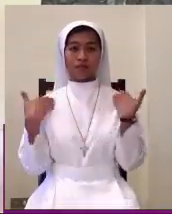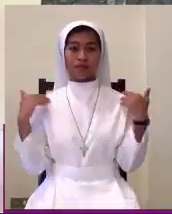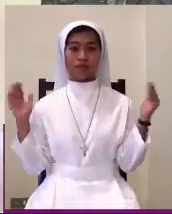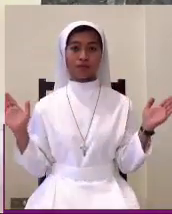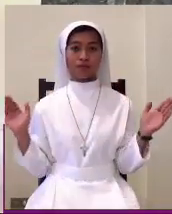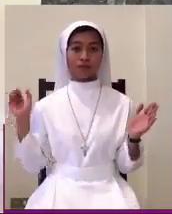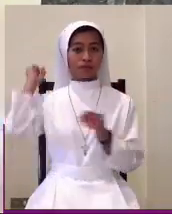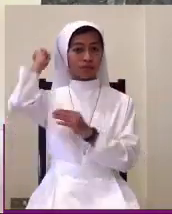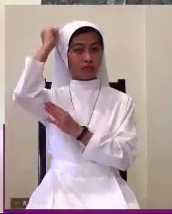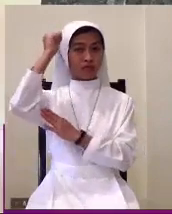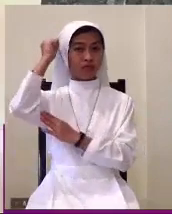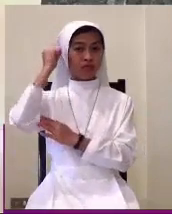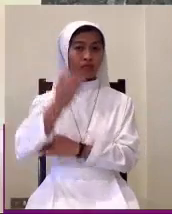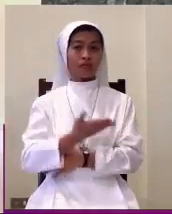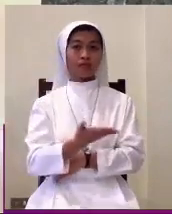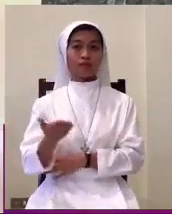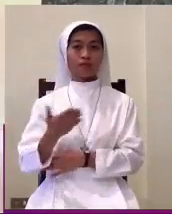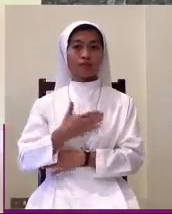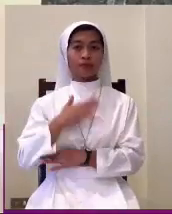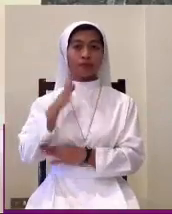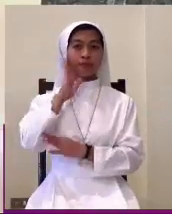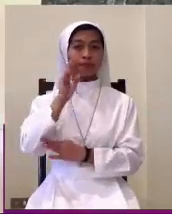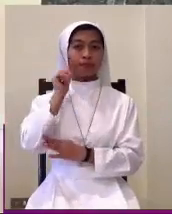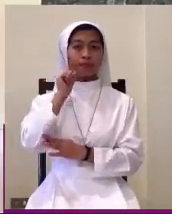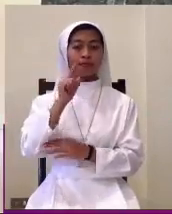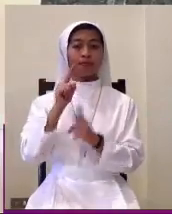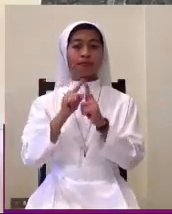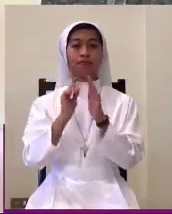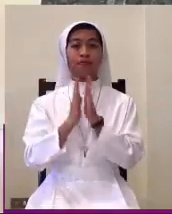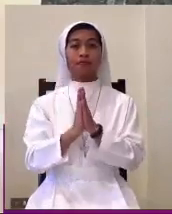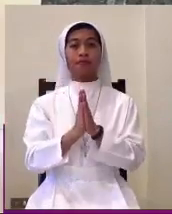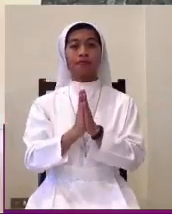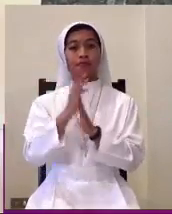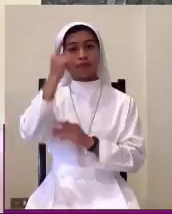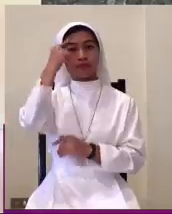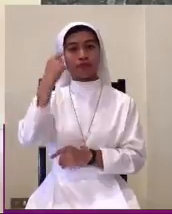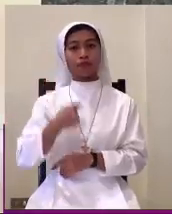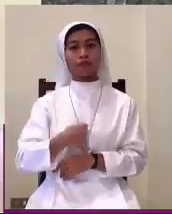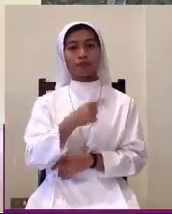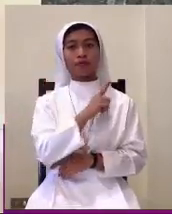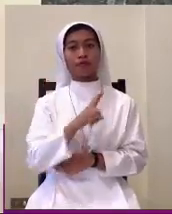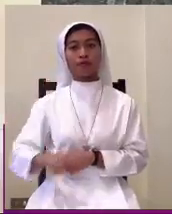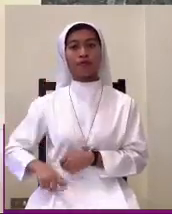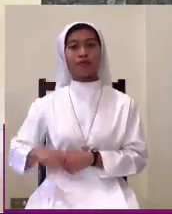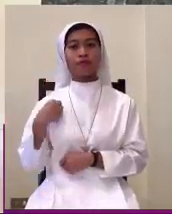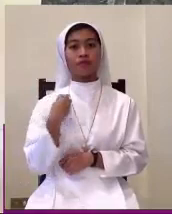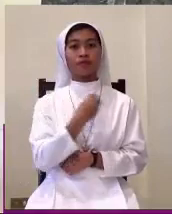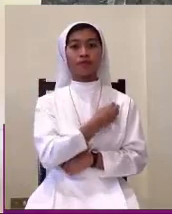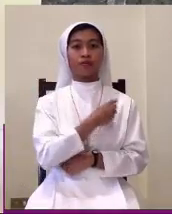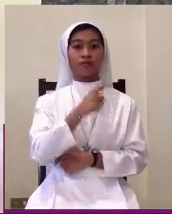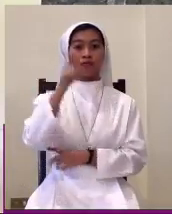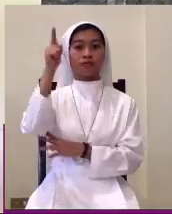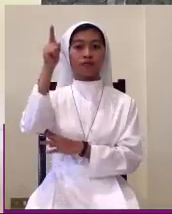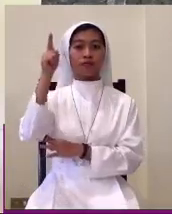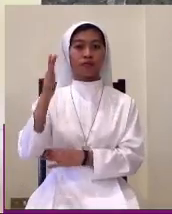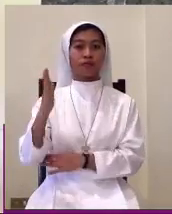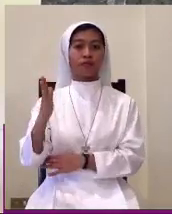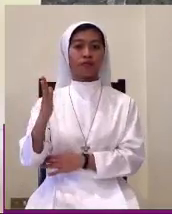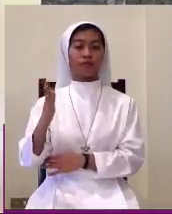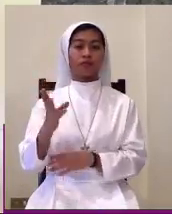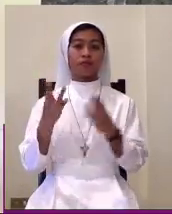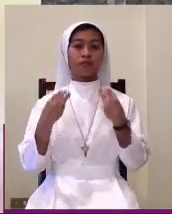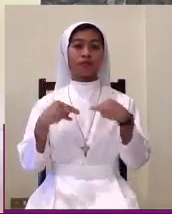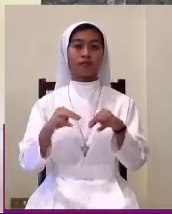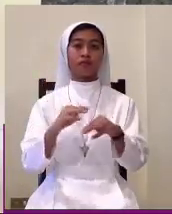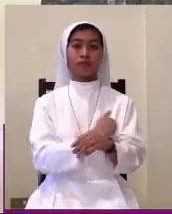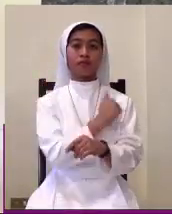and saints, and you, my brothers and sisters, to pray for me to the Lord our God. May